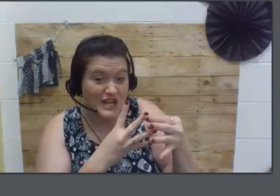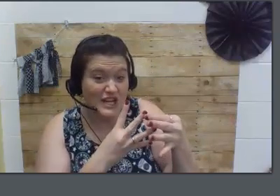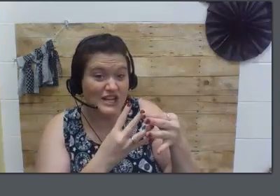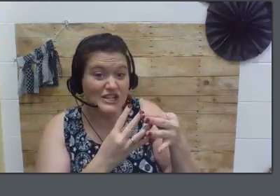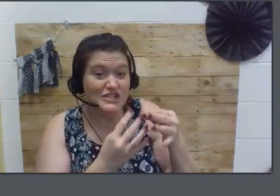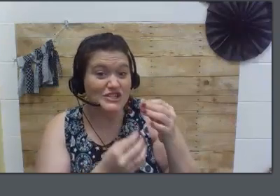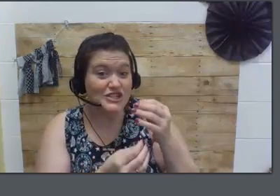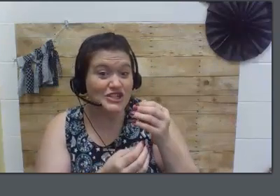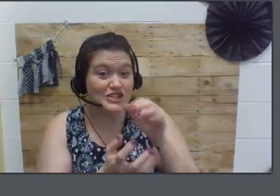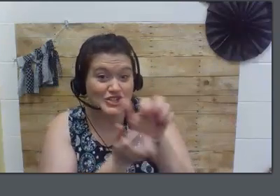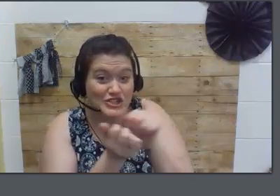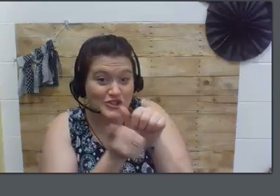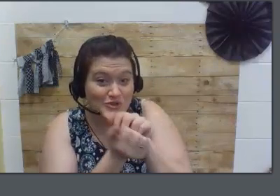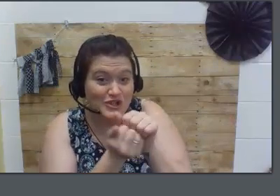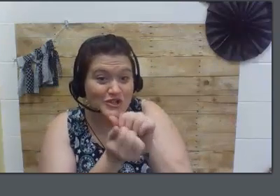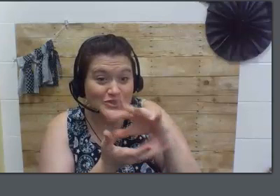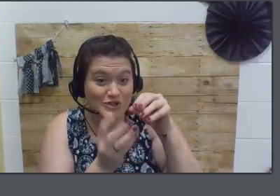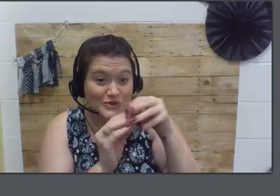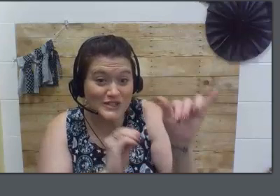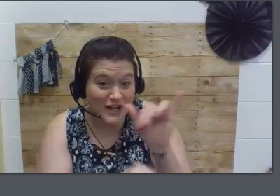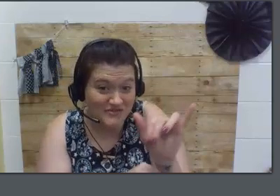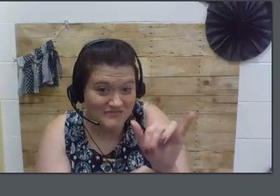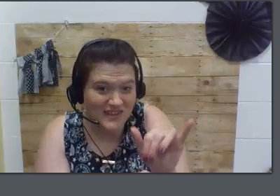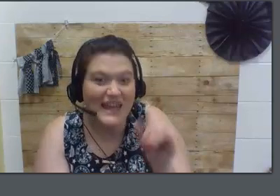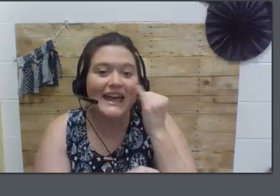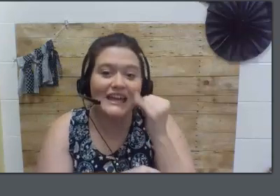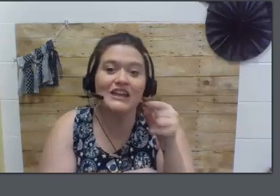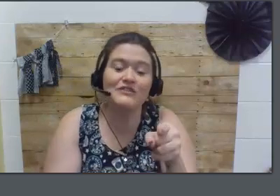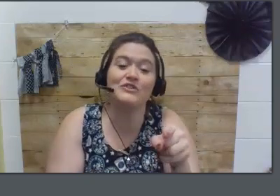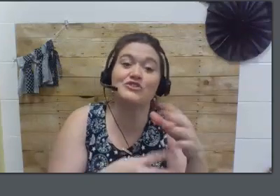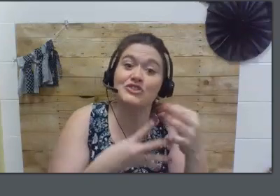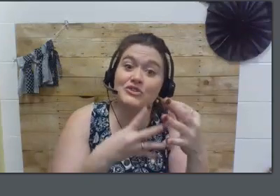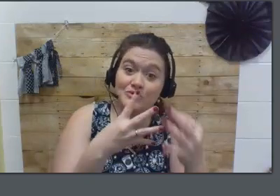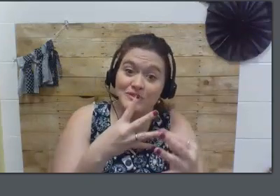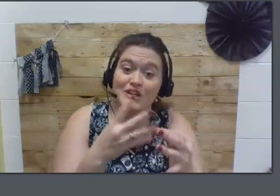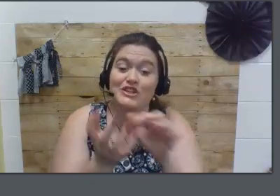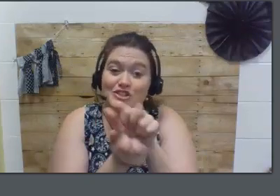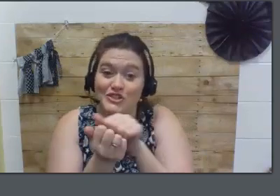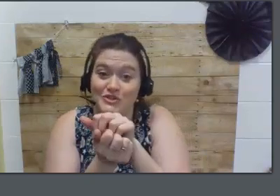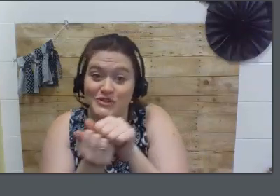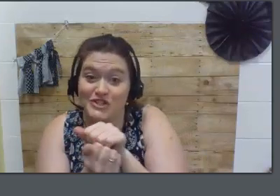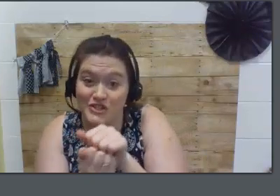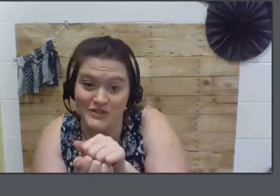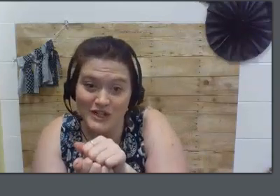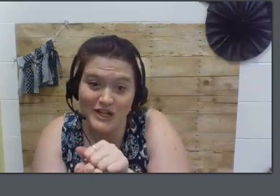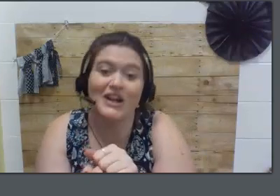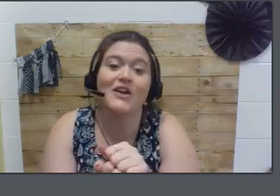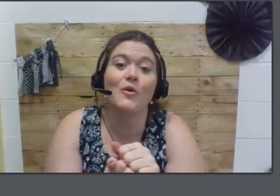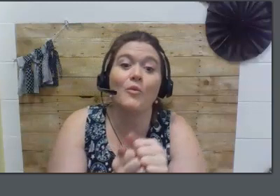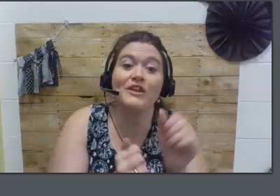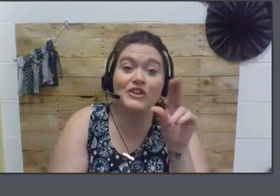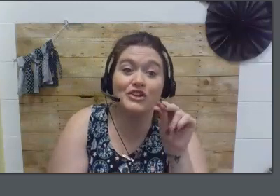choose to chew goo too, sir? If you choose to chew,